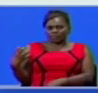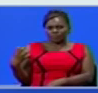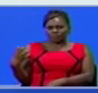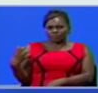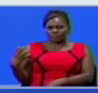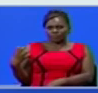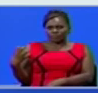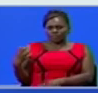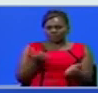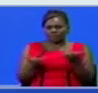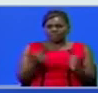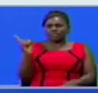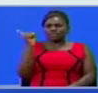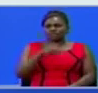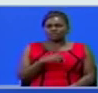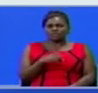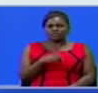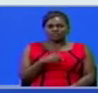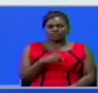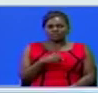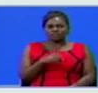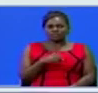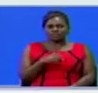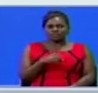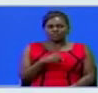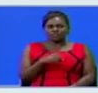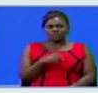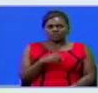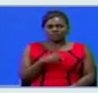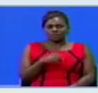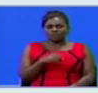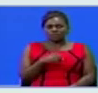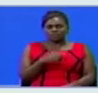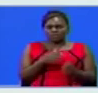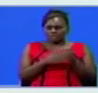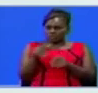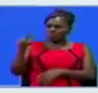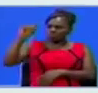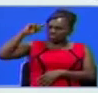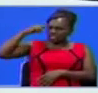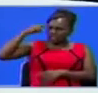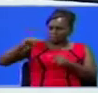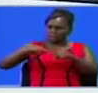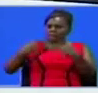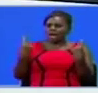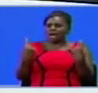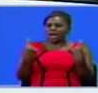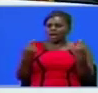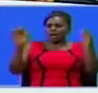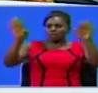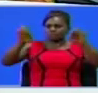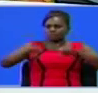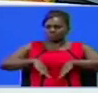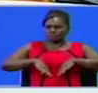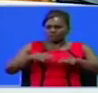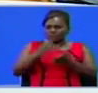That's the latest from the world of business. Now, in the lead with Dennis Onserego tonight, we did ask you, do you think the conflict in the Rift Valley